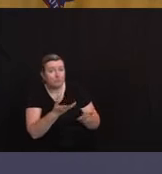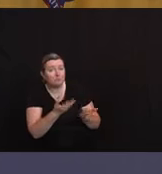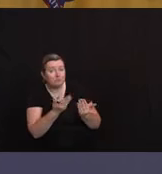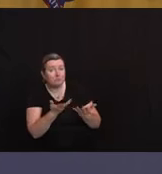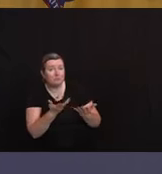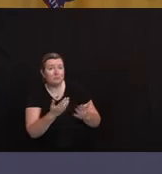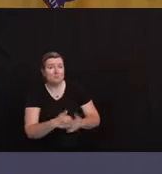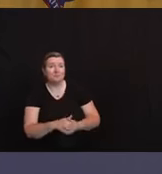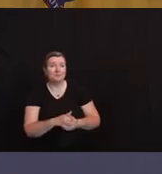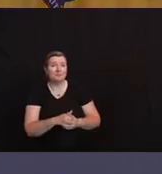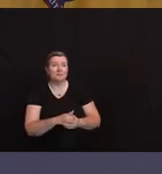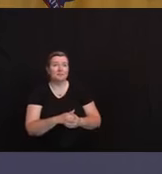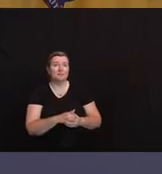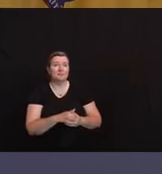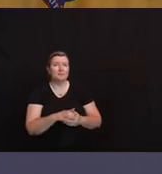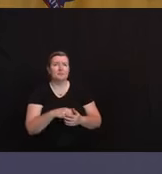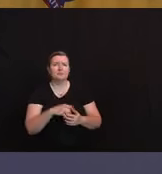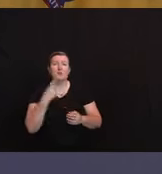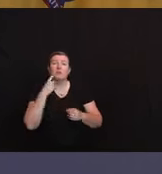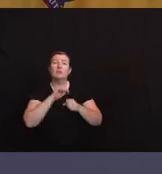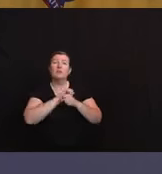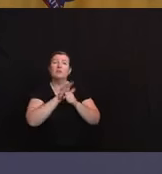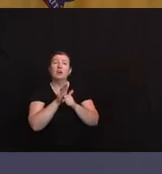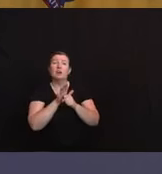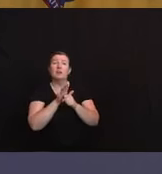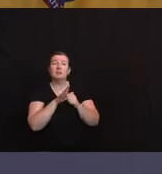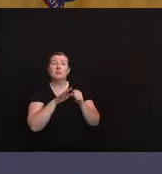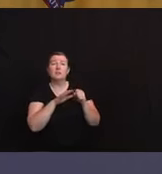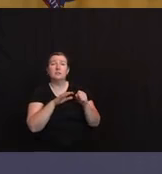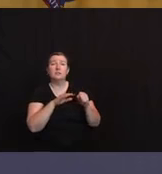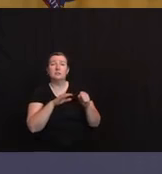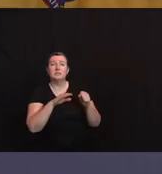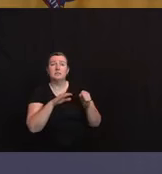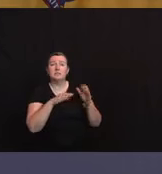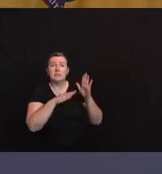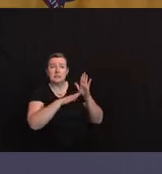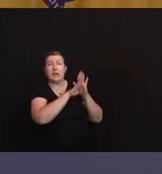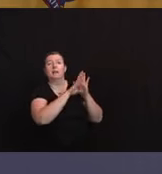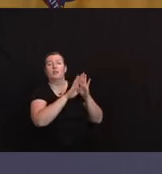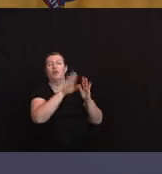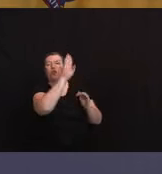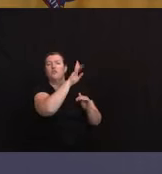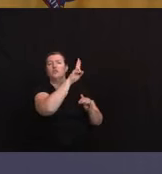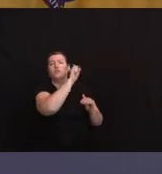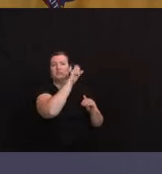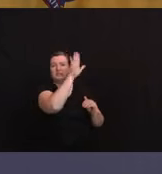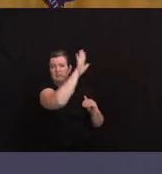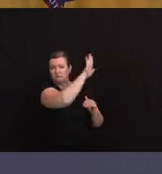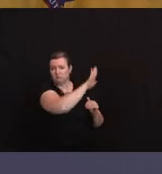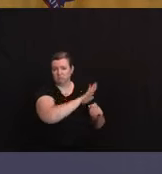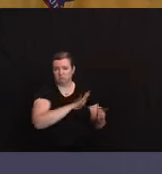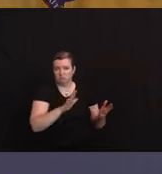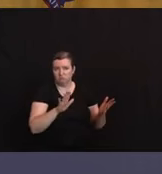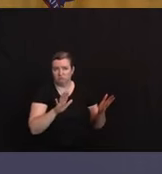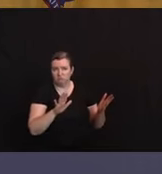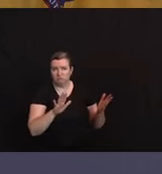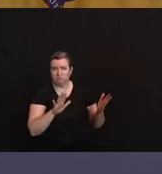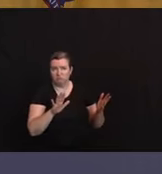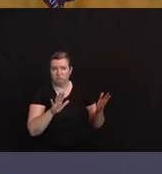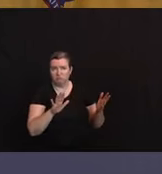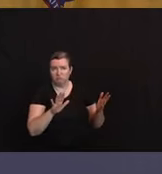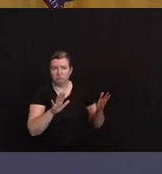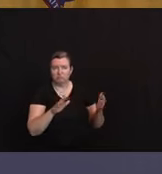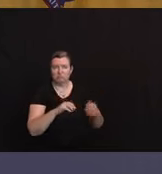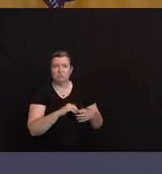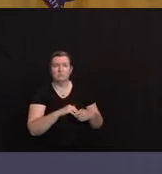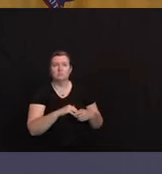Because of the recent COVID spikes around the country, the American Healthcare Association and the National Center for Assisted Living has been warning,